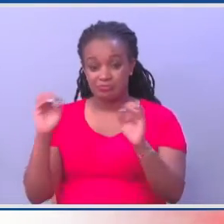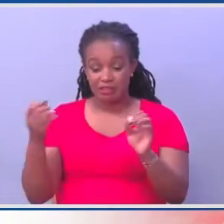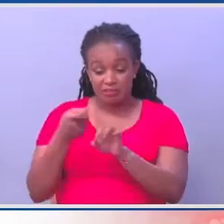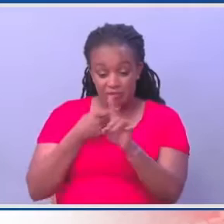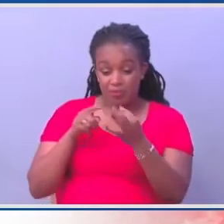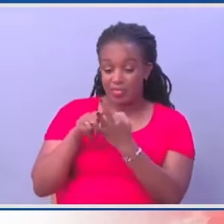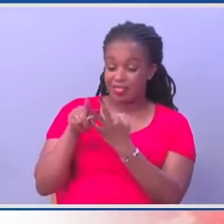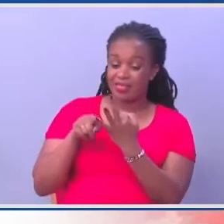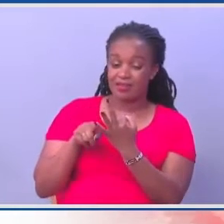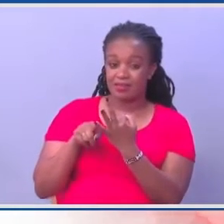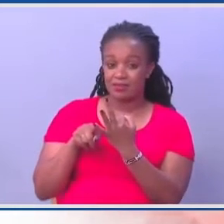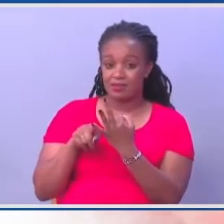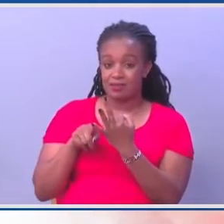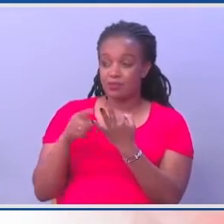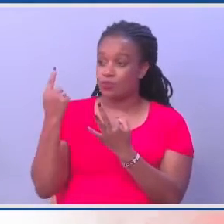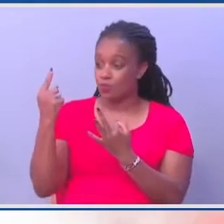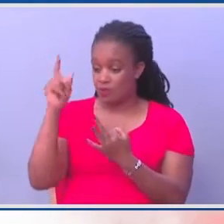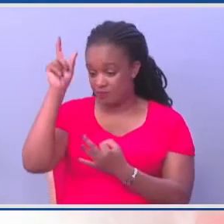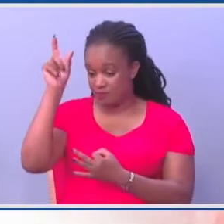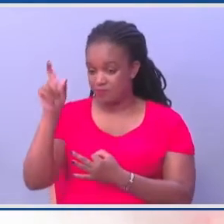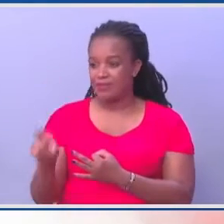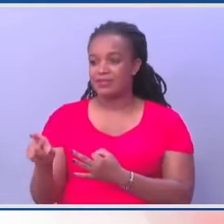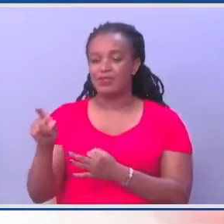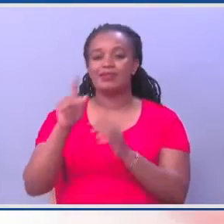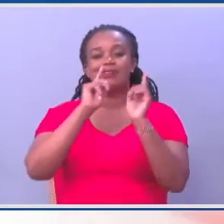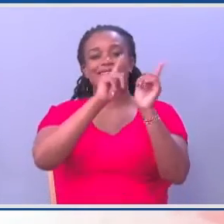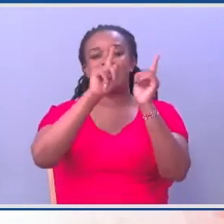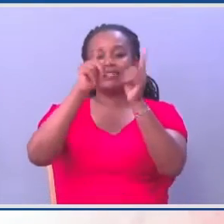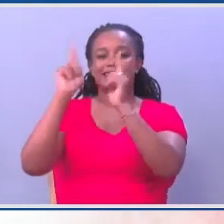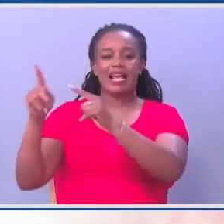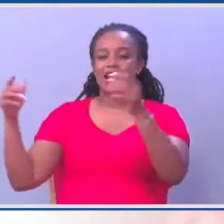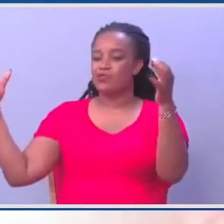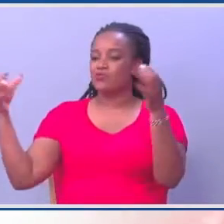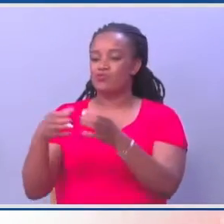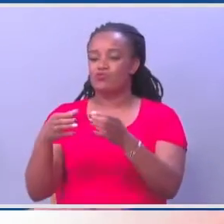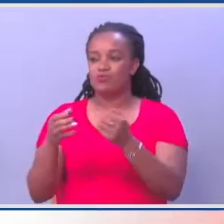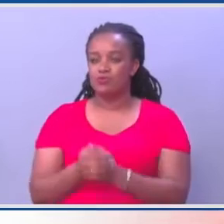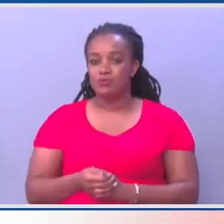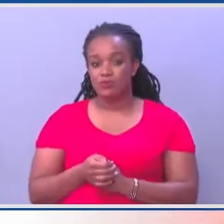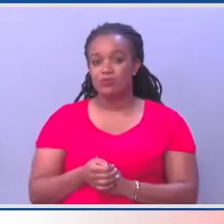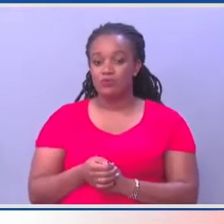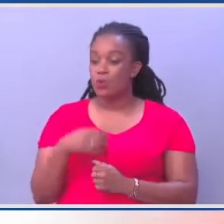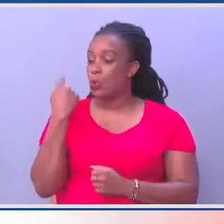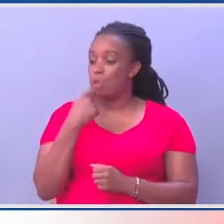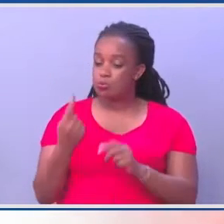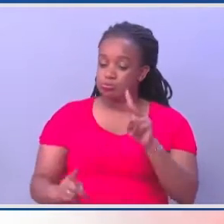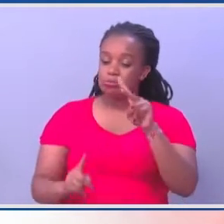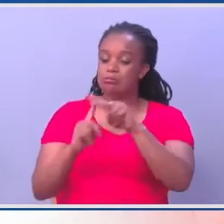3, one is thoroughbred Tanga, who came in, and he came in recently.